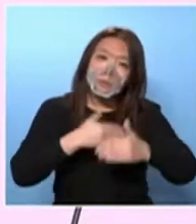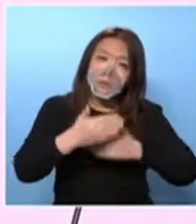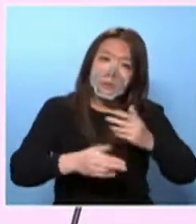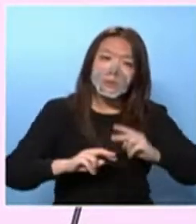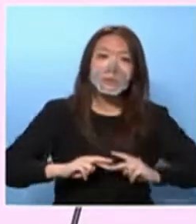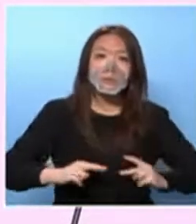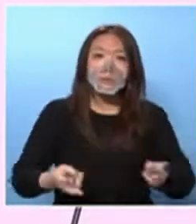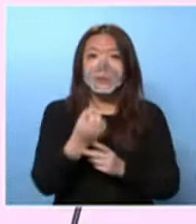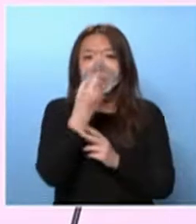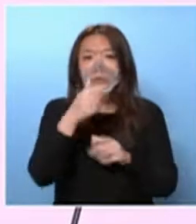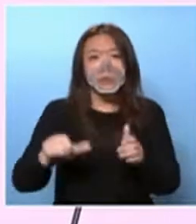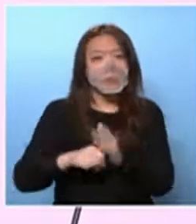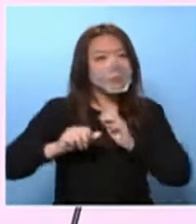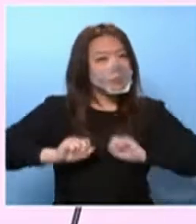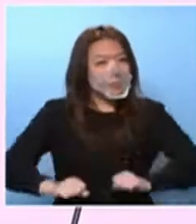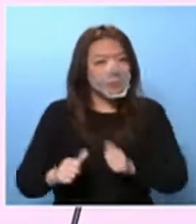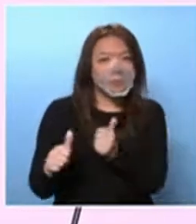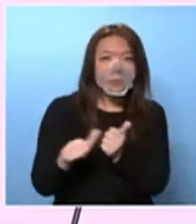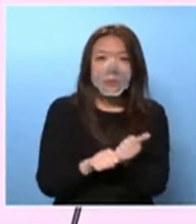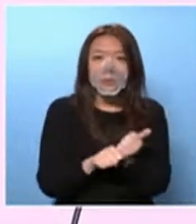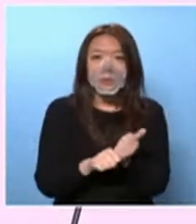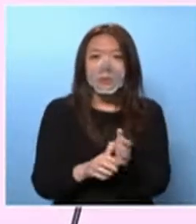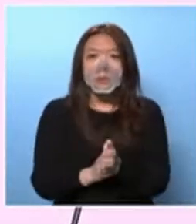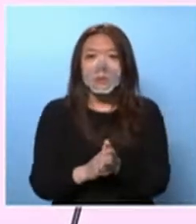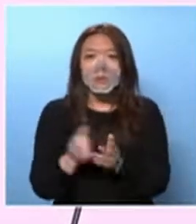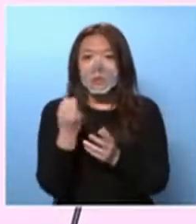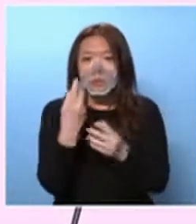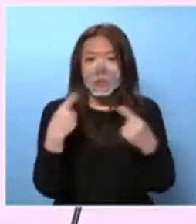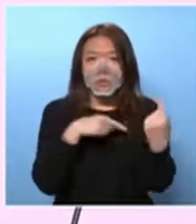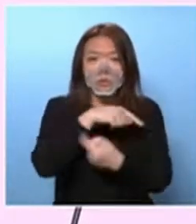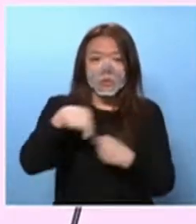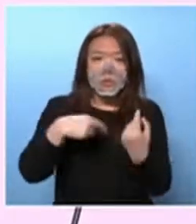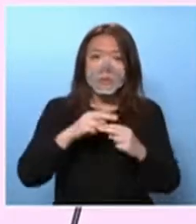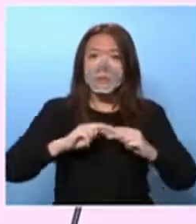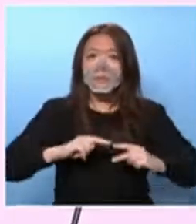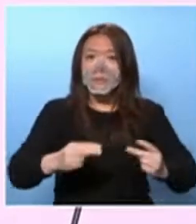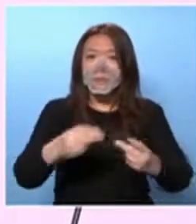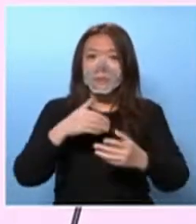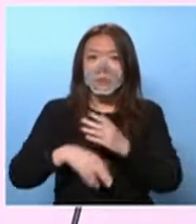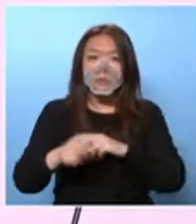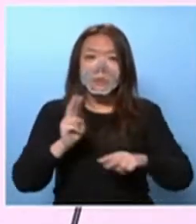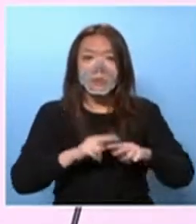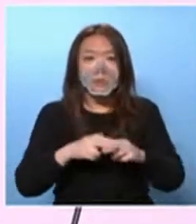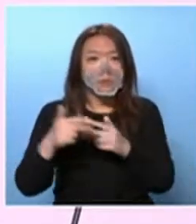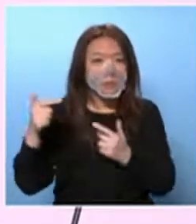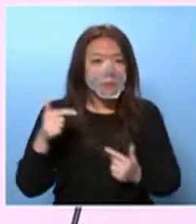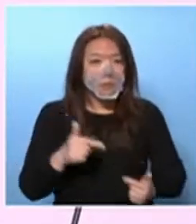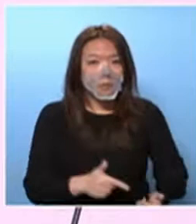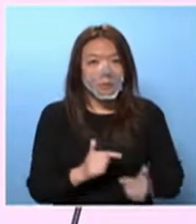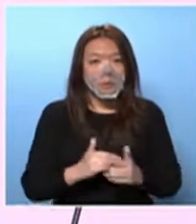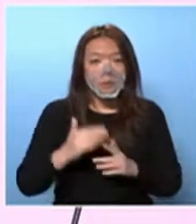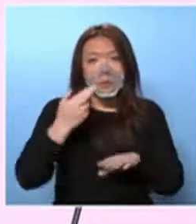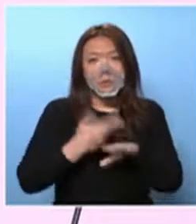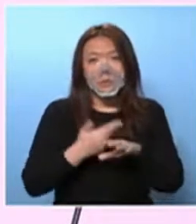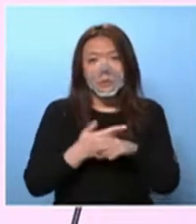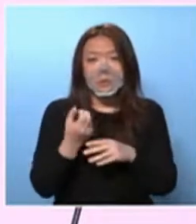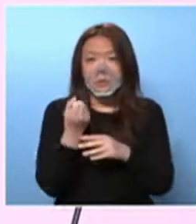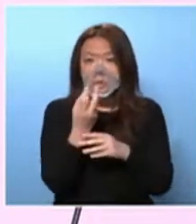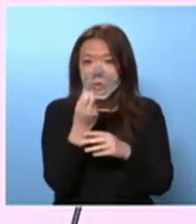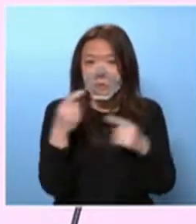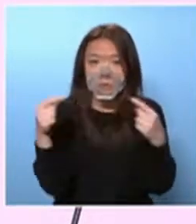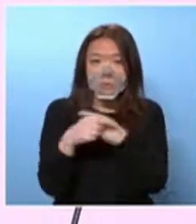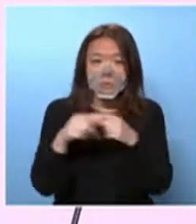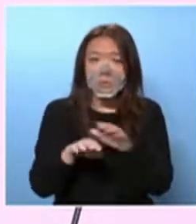developments. The steady development of our country provides the most solid backing for Hong Kong. Under the dual circulation strategy, our country's